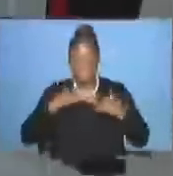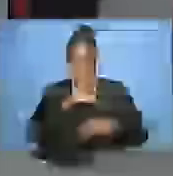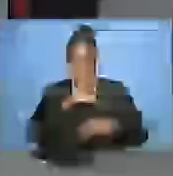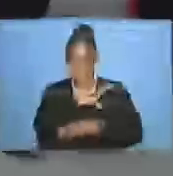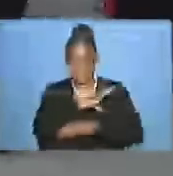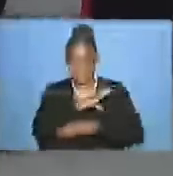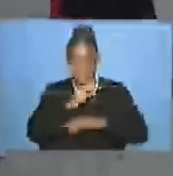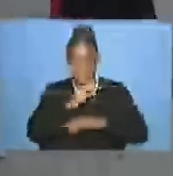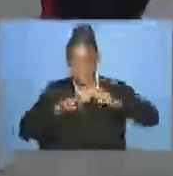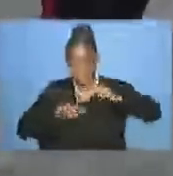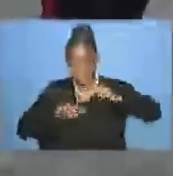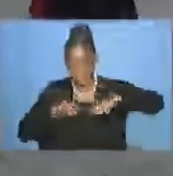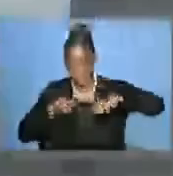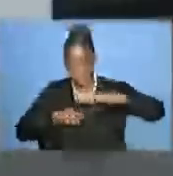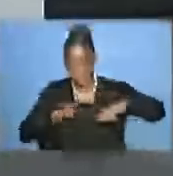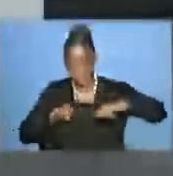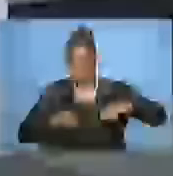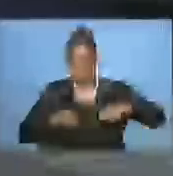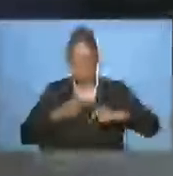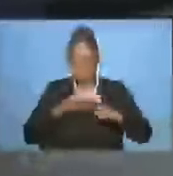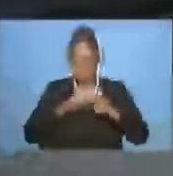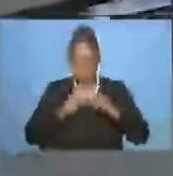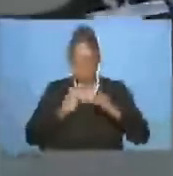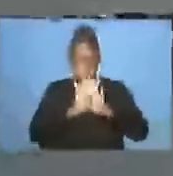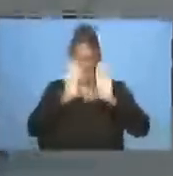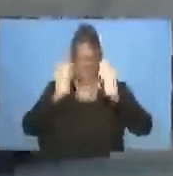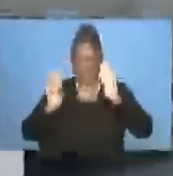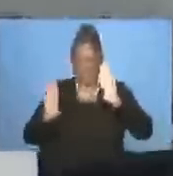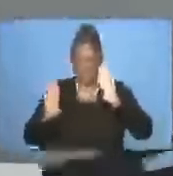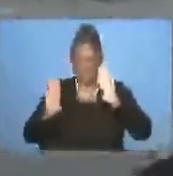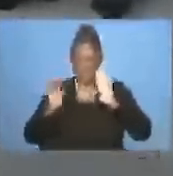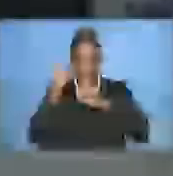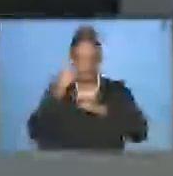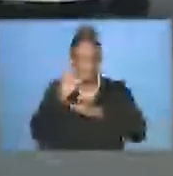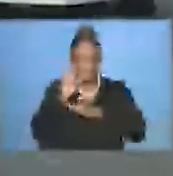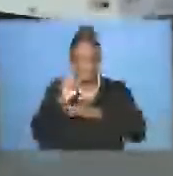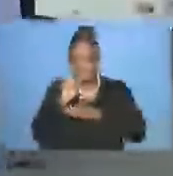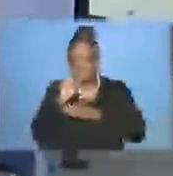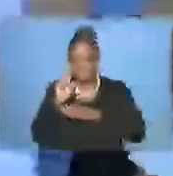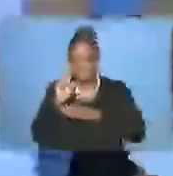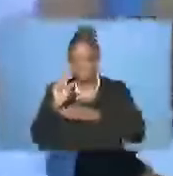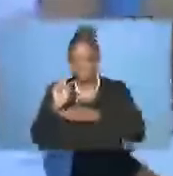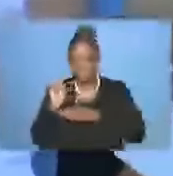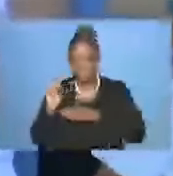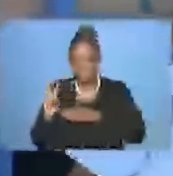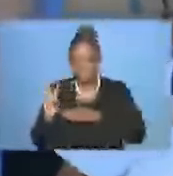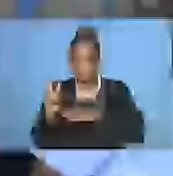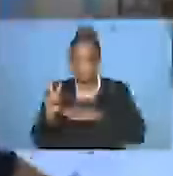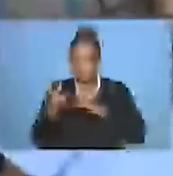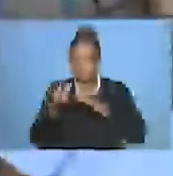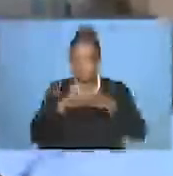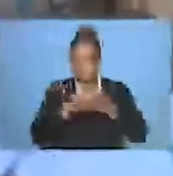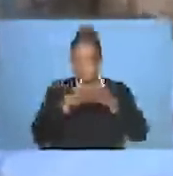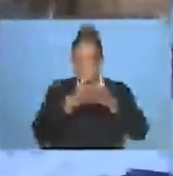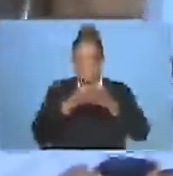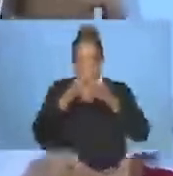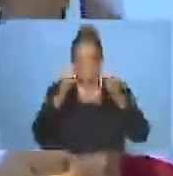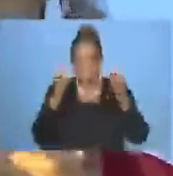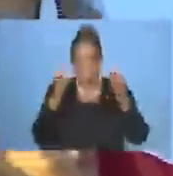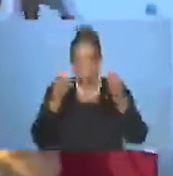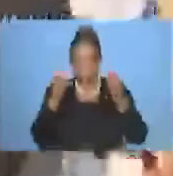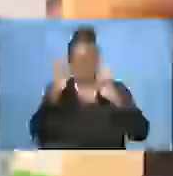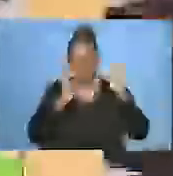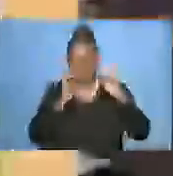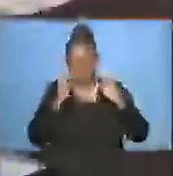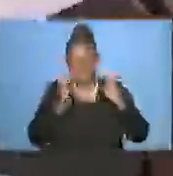Of course, this all a part of the official opening ceremony for the 2022 North American Optimist Sailing Championships being